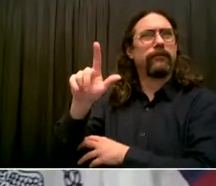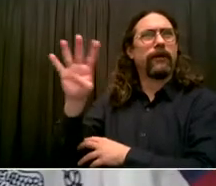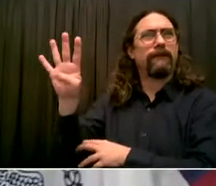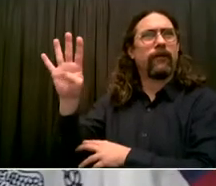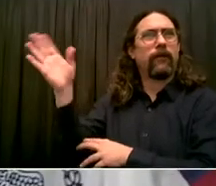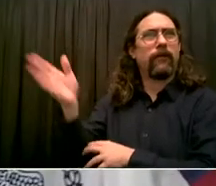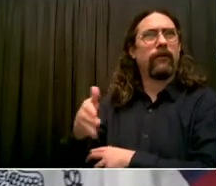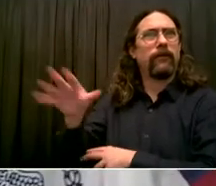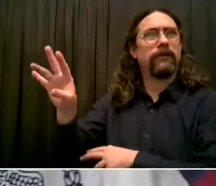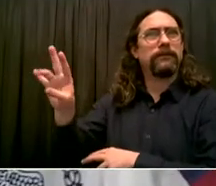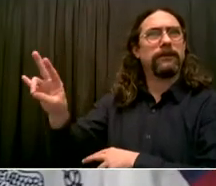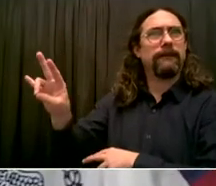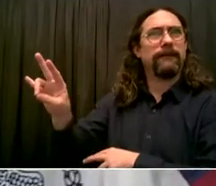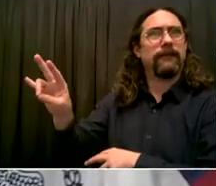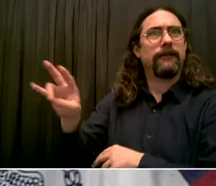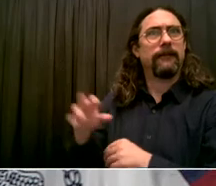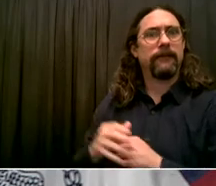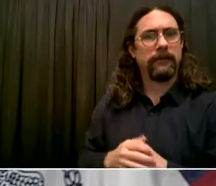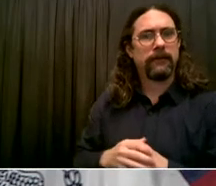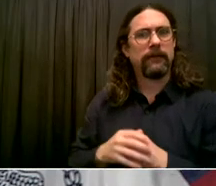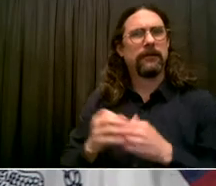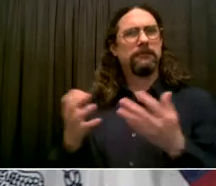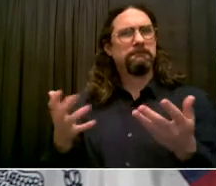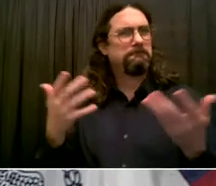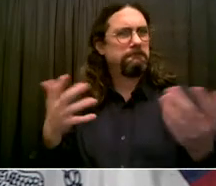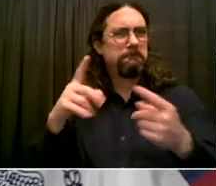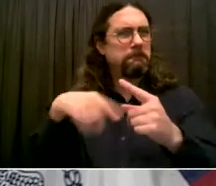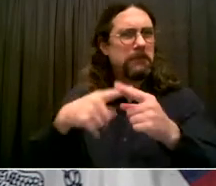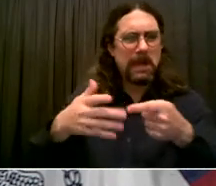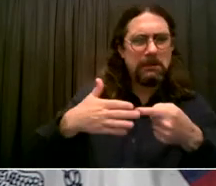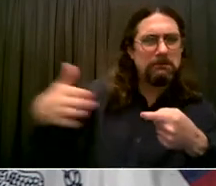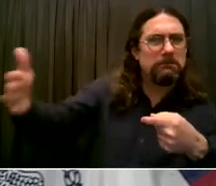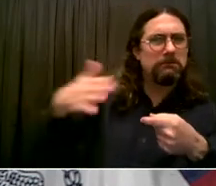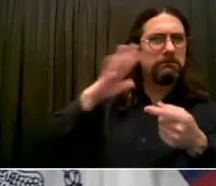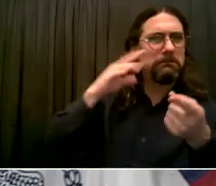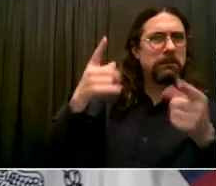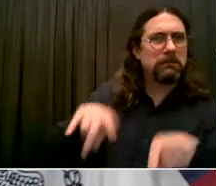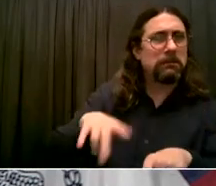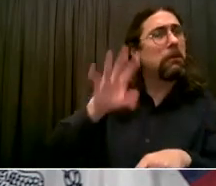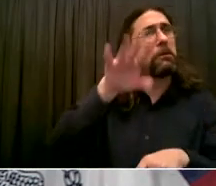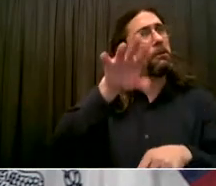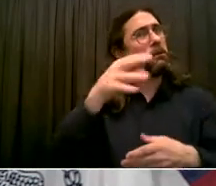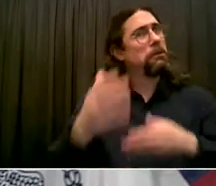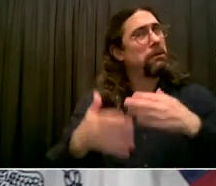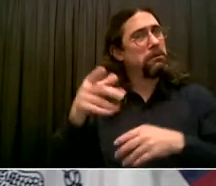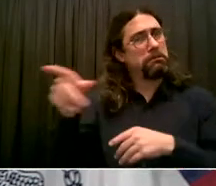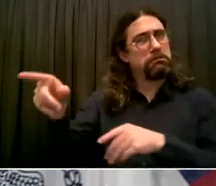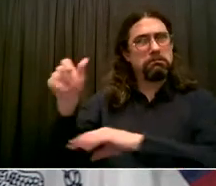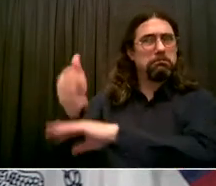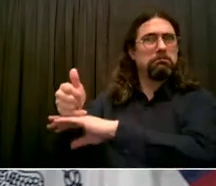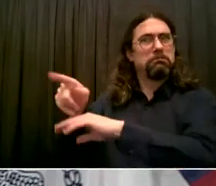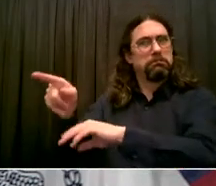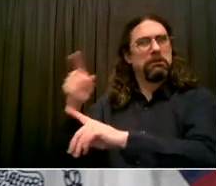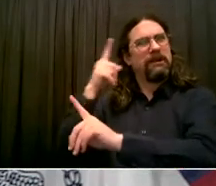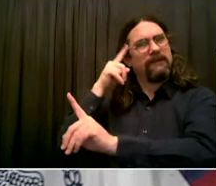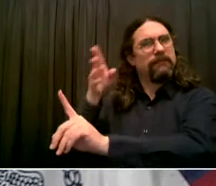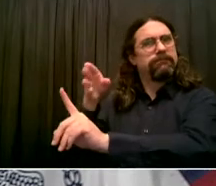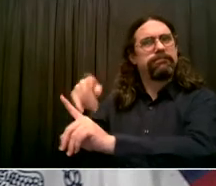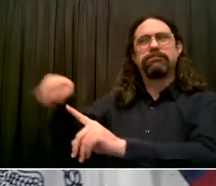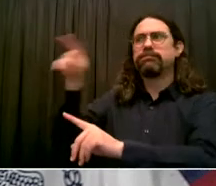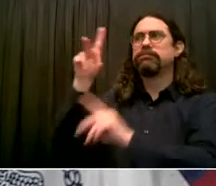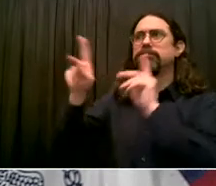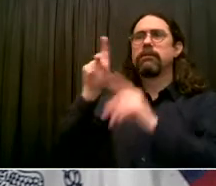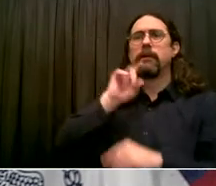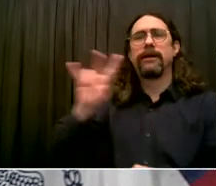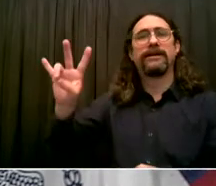to Dr. Choksi and Dr. Long, whoever has the best update on the timeline. We intend to do more for sure